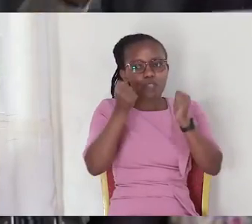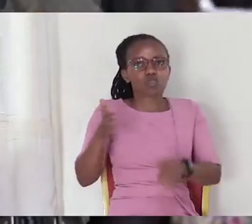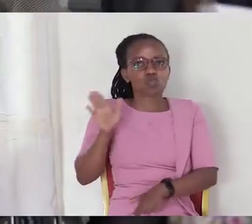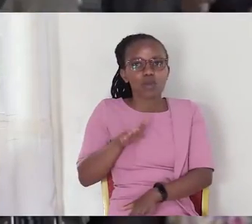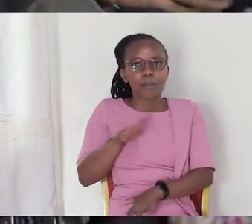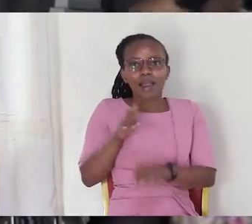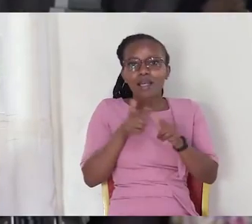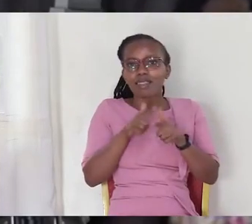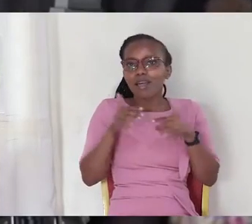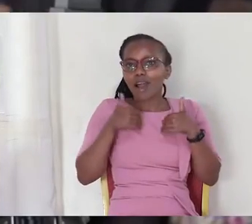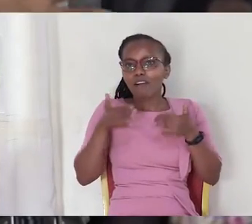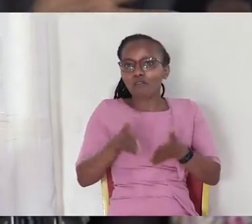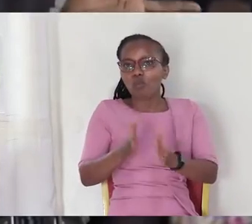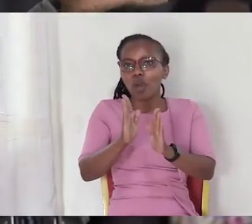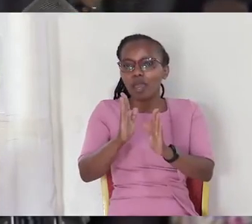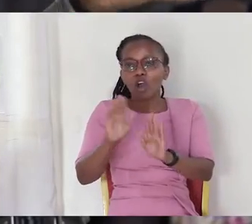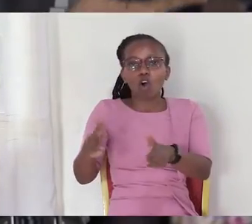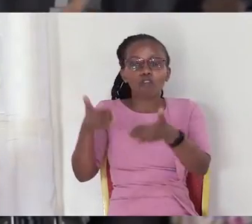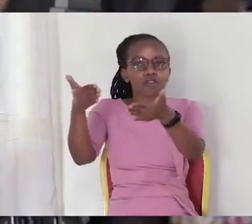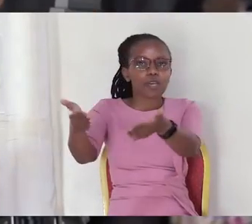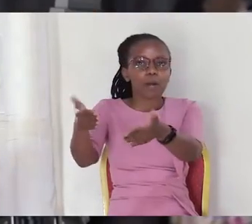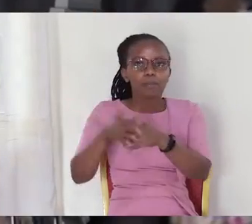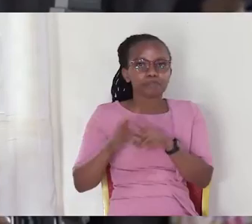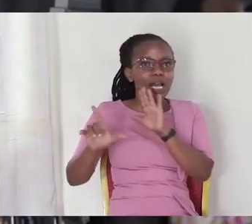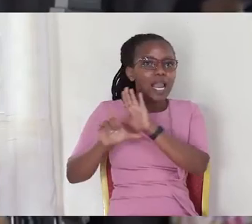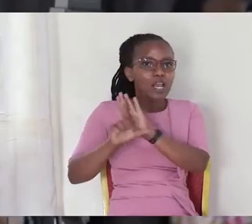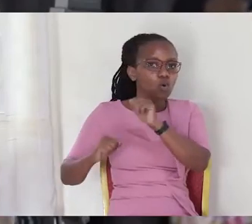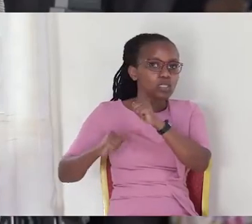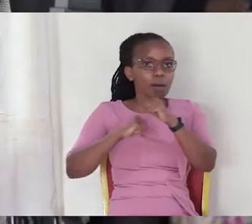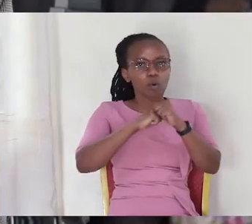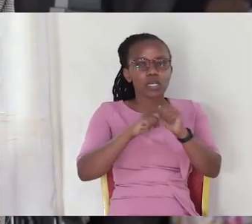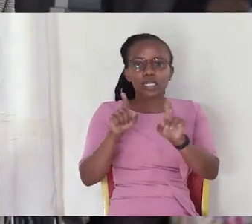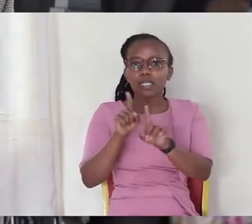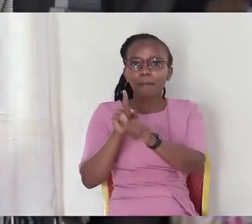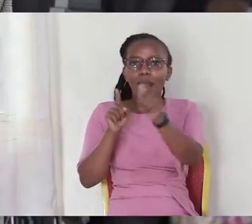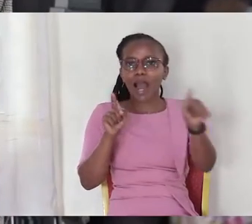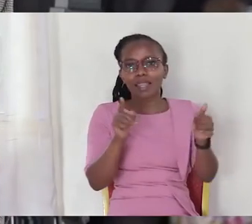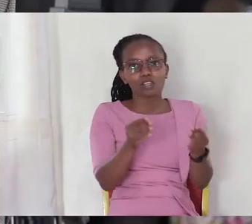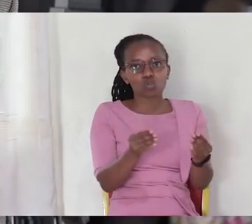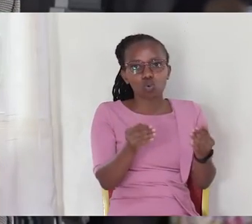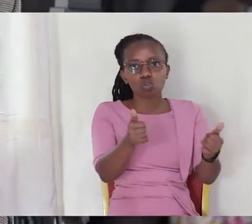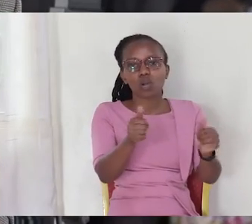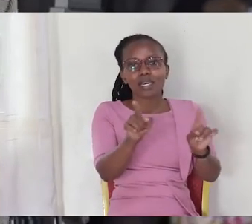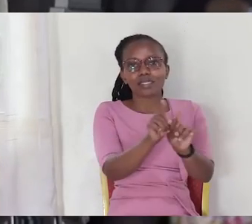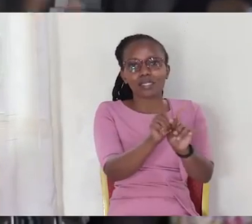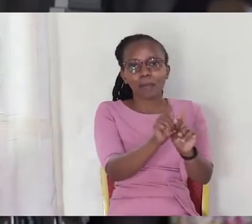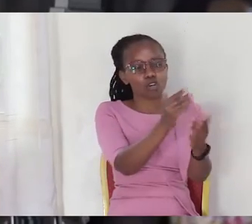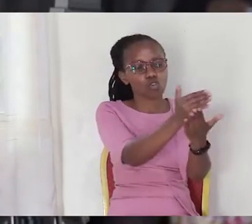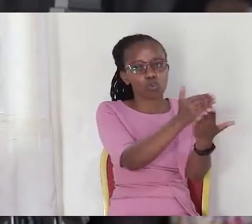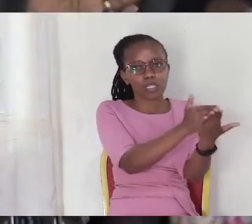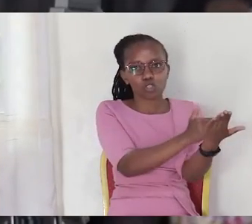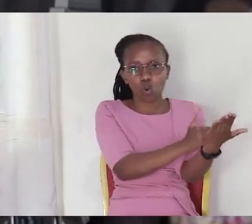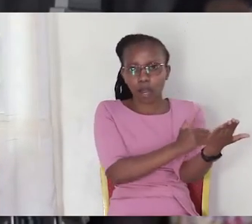there's also ways of providing them with the legal support and other kinds of remedy and documentation. And of